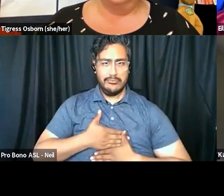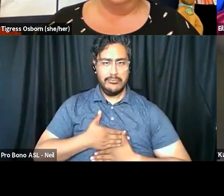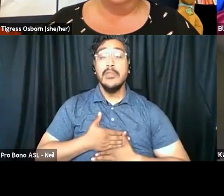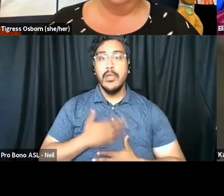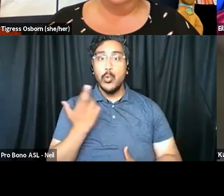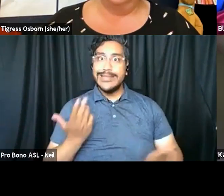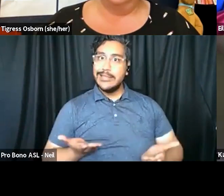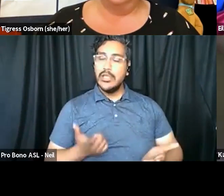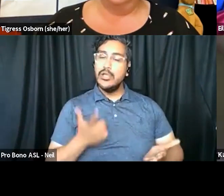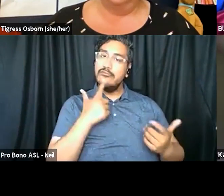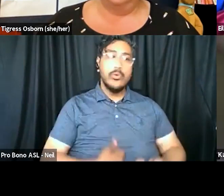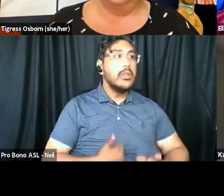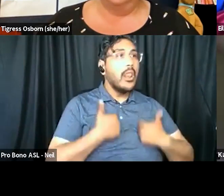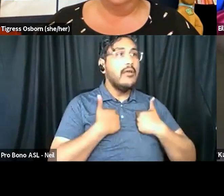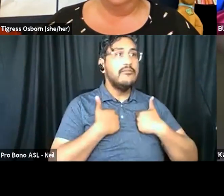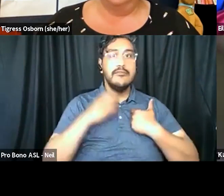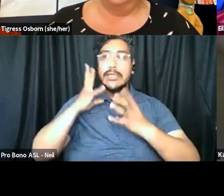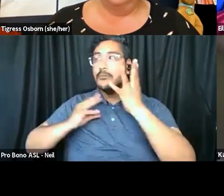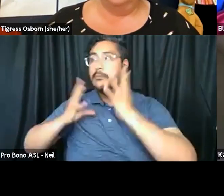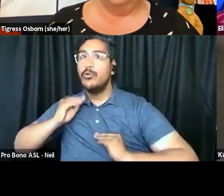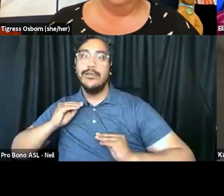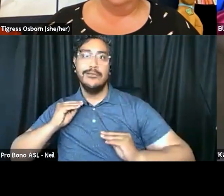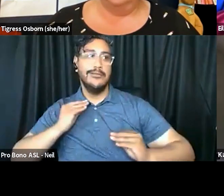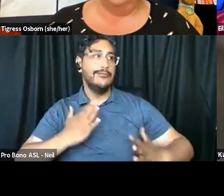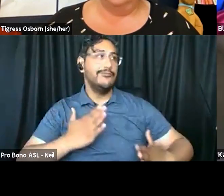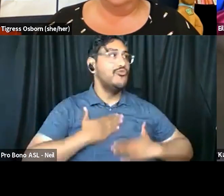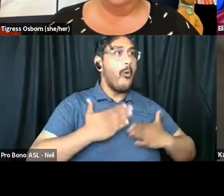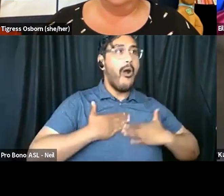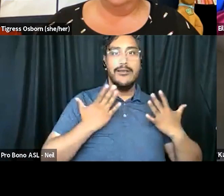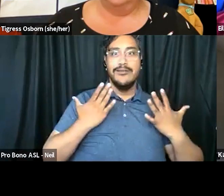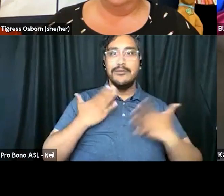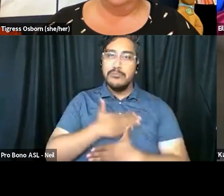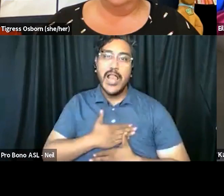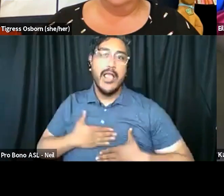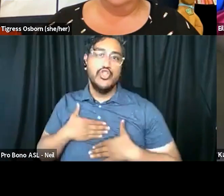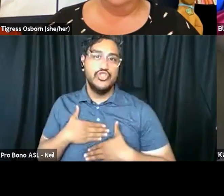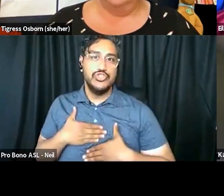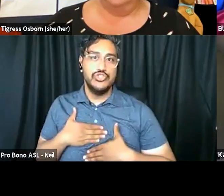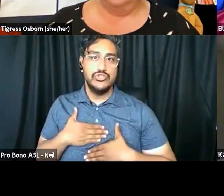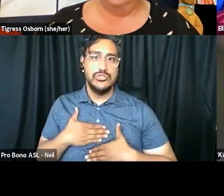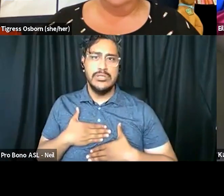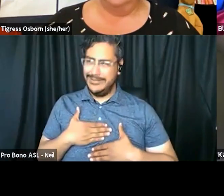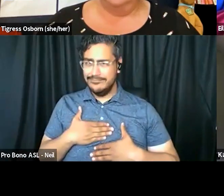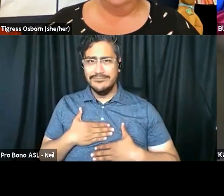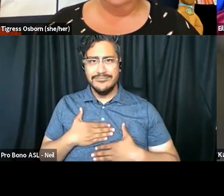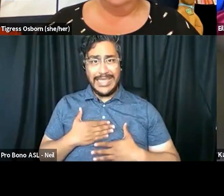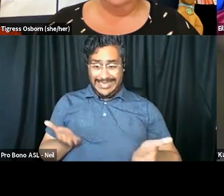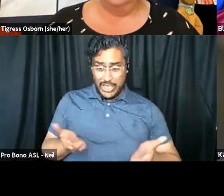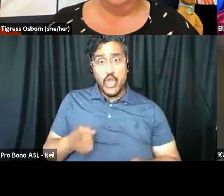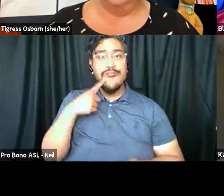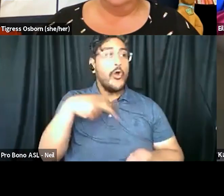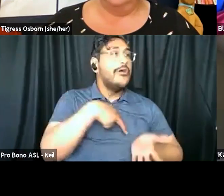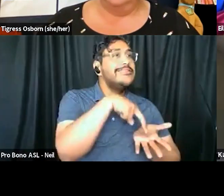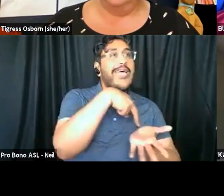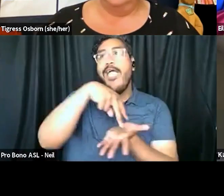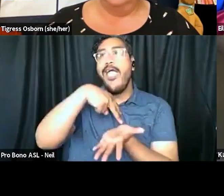to experience, to enjoy, to feel pleasure. We are here to dance, not to measure the size